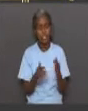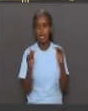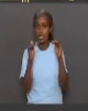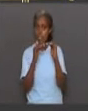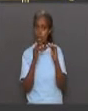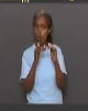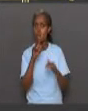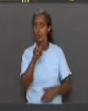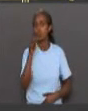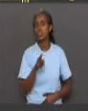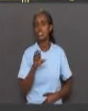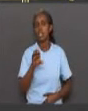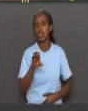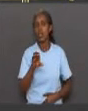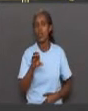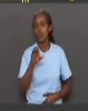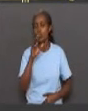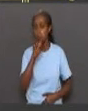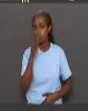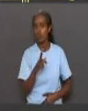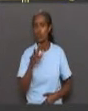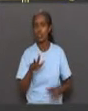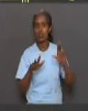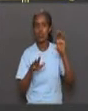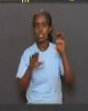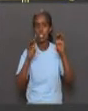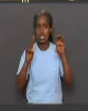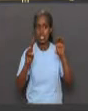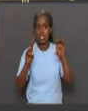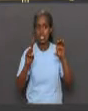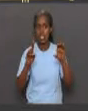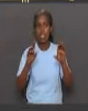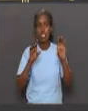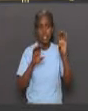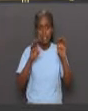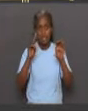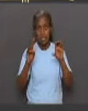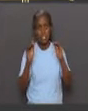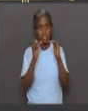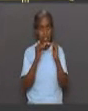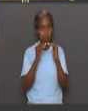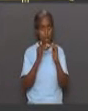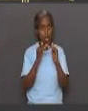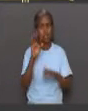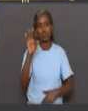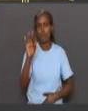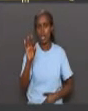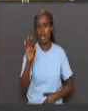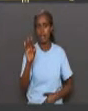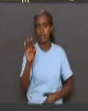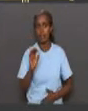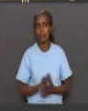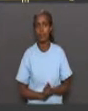Since that is equal to 2/3 of CD, CD is